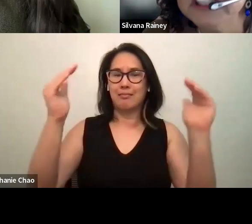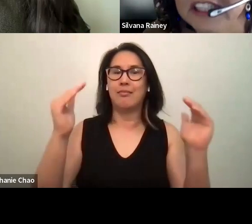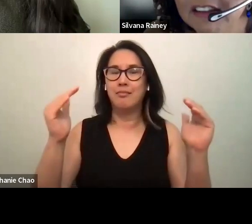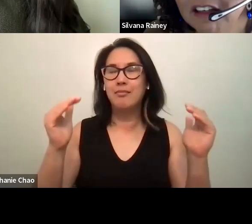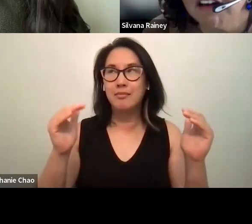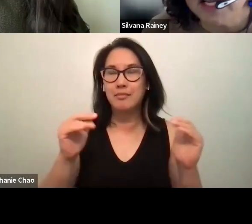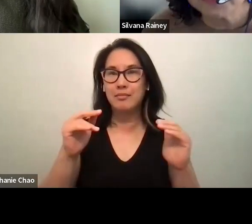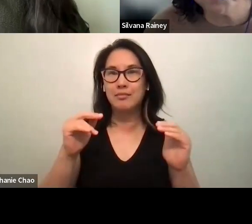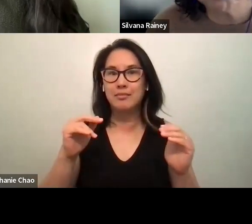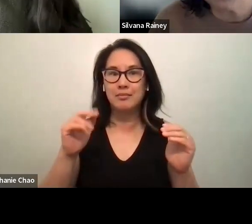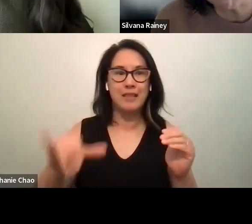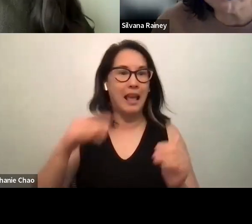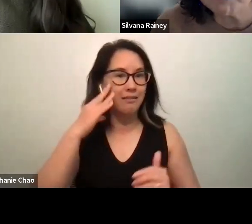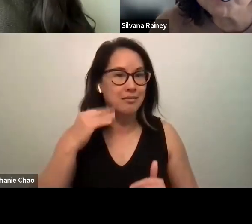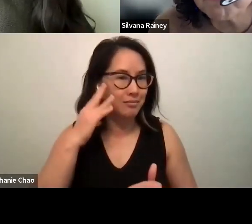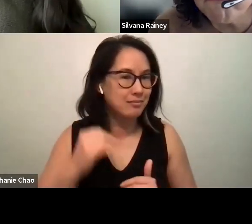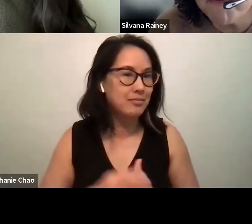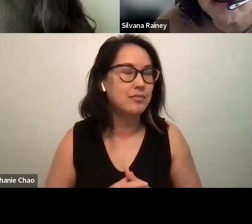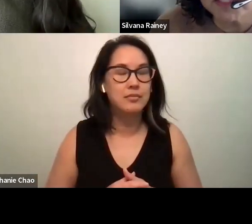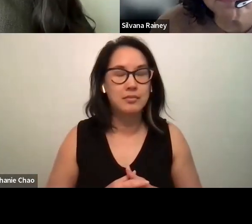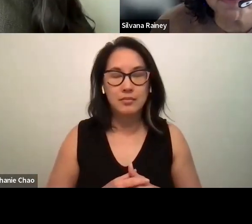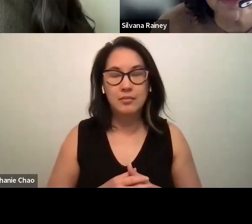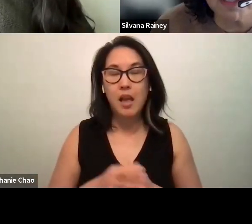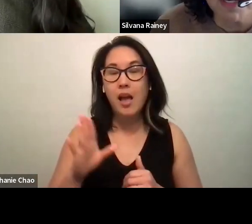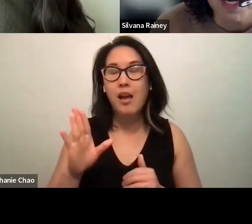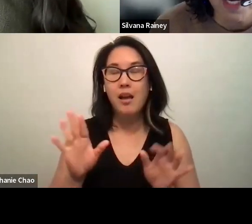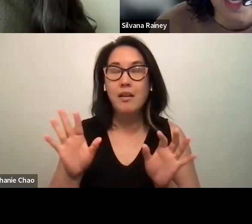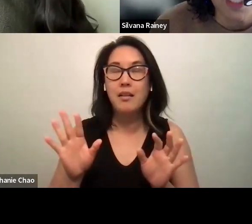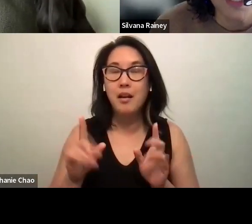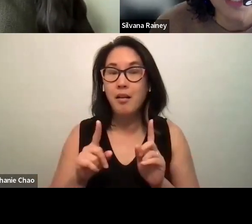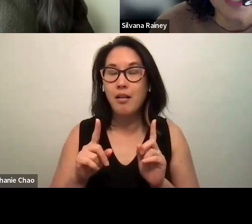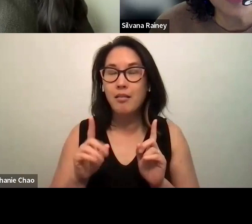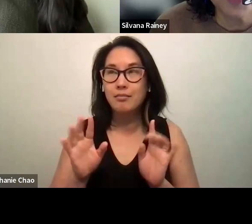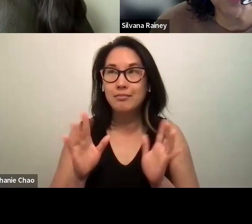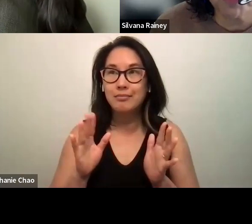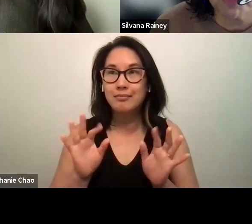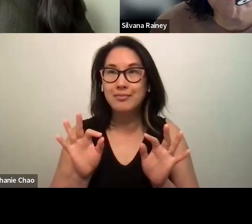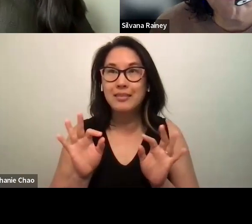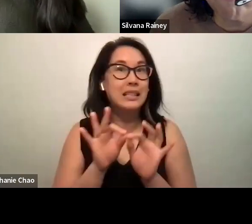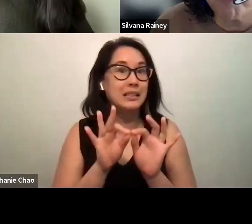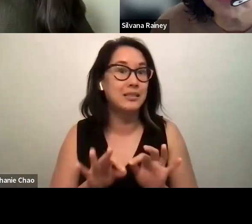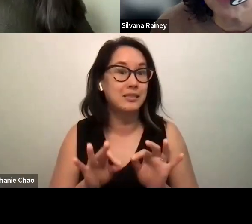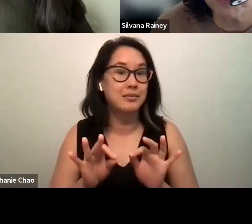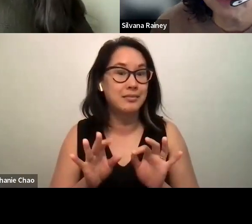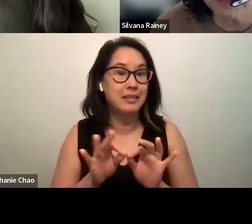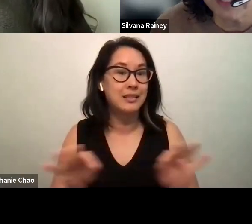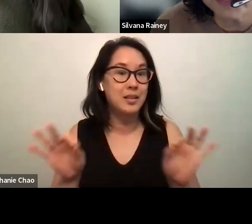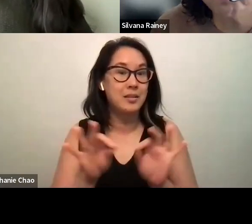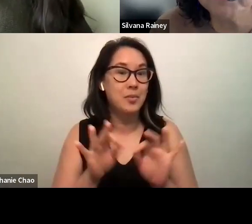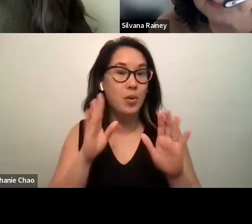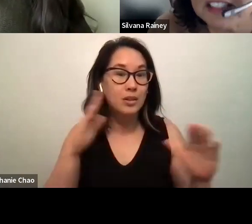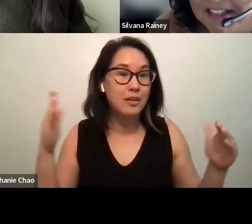the reading experience. I think what's very important is to focus on